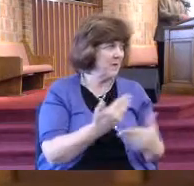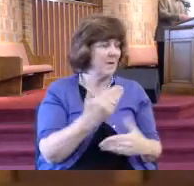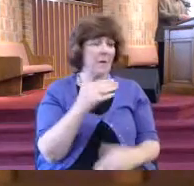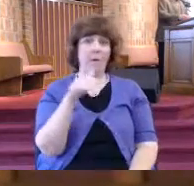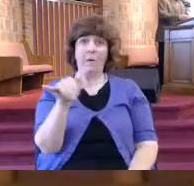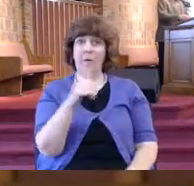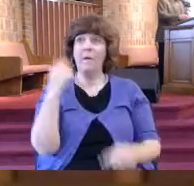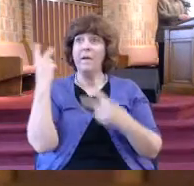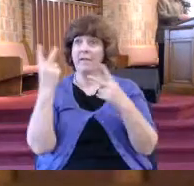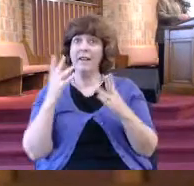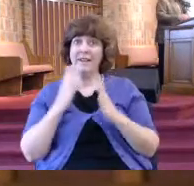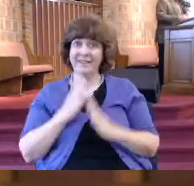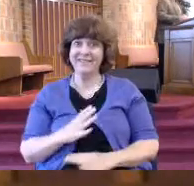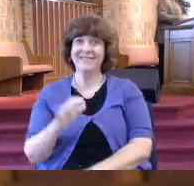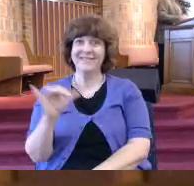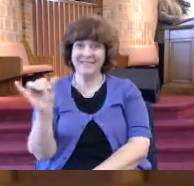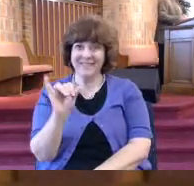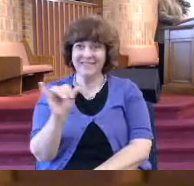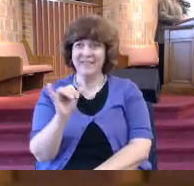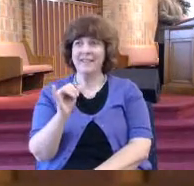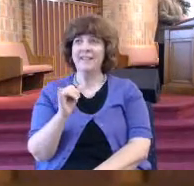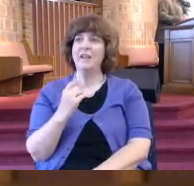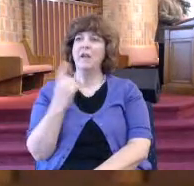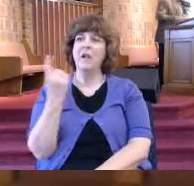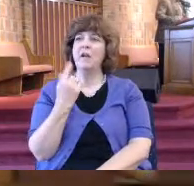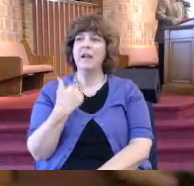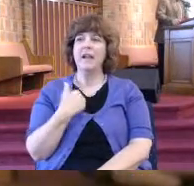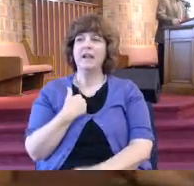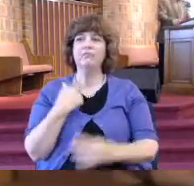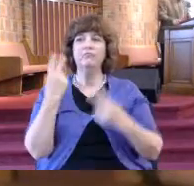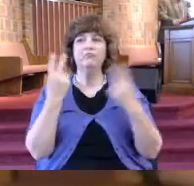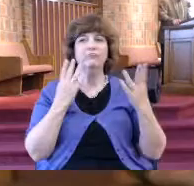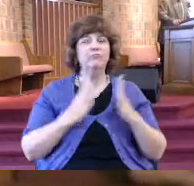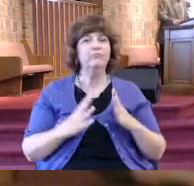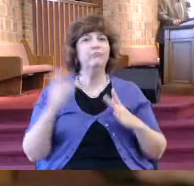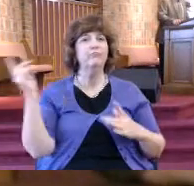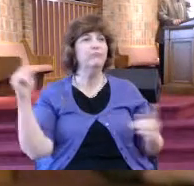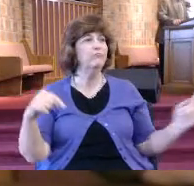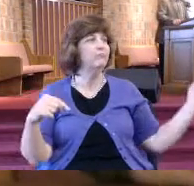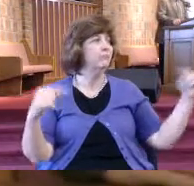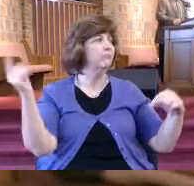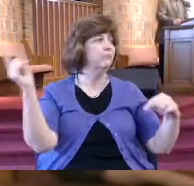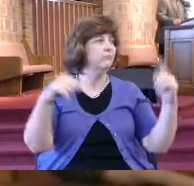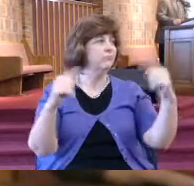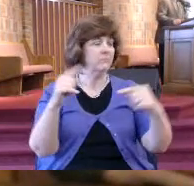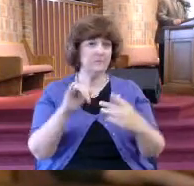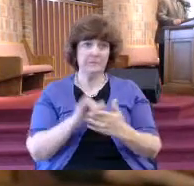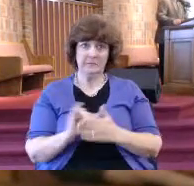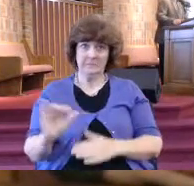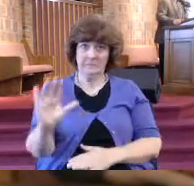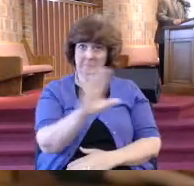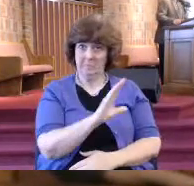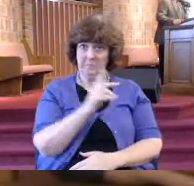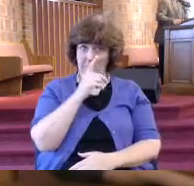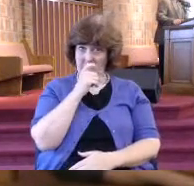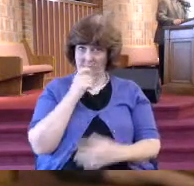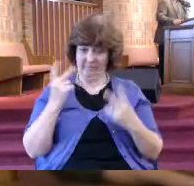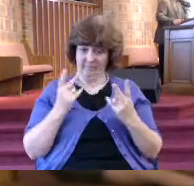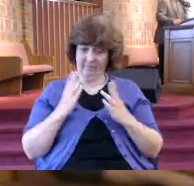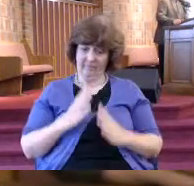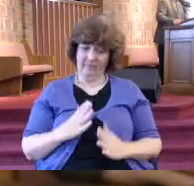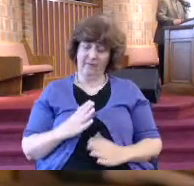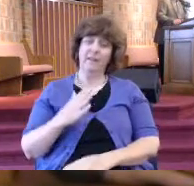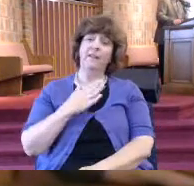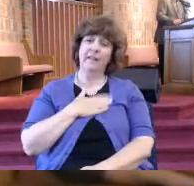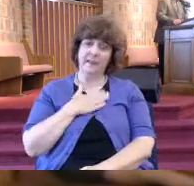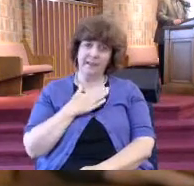us. And we always have some who are with us who are from other places. And if you've come to visit with us this morning, we're glad that you're